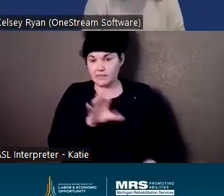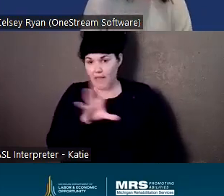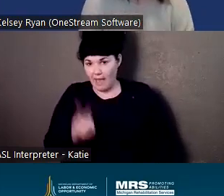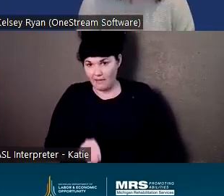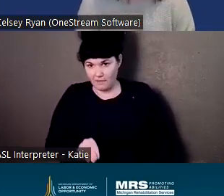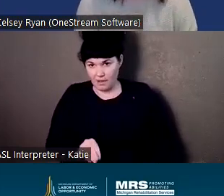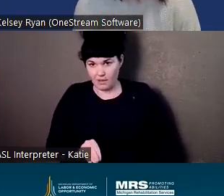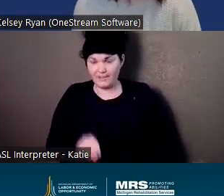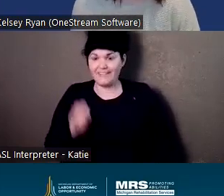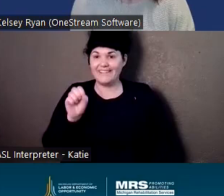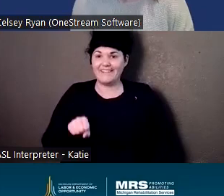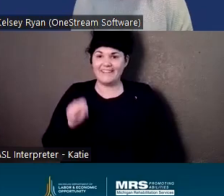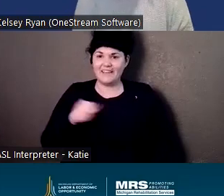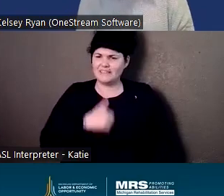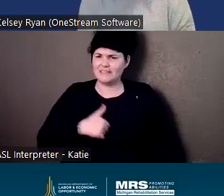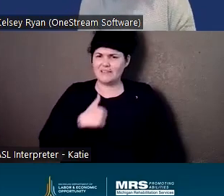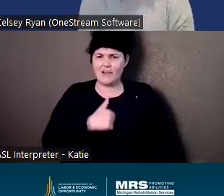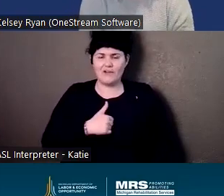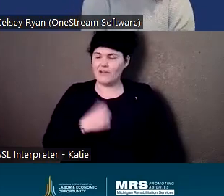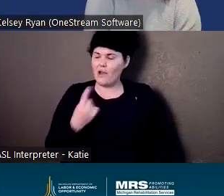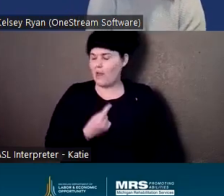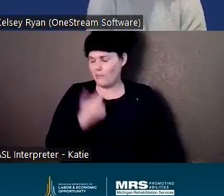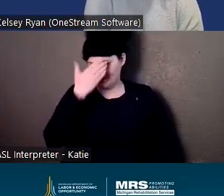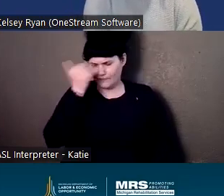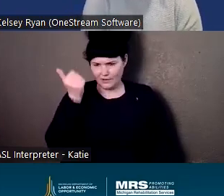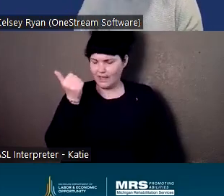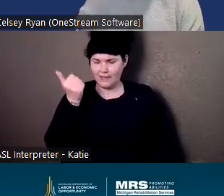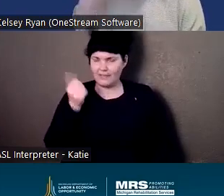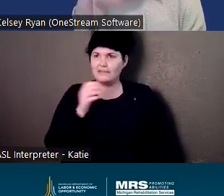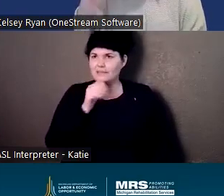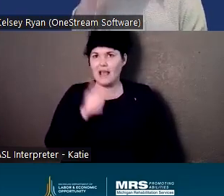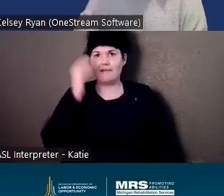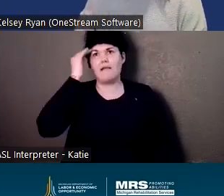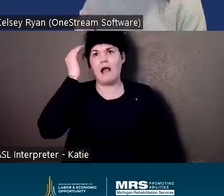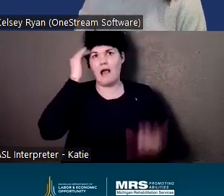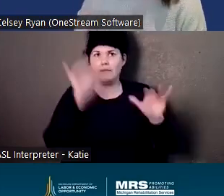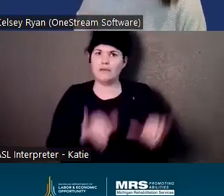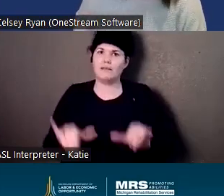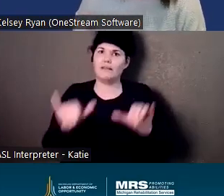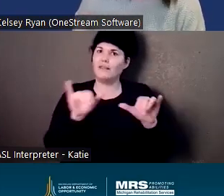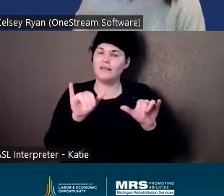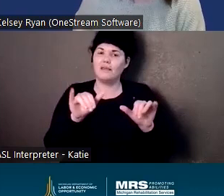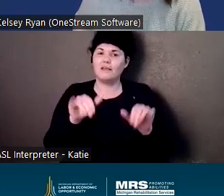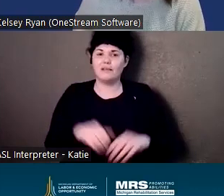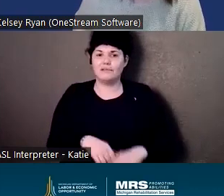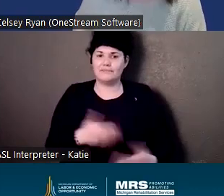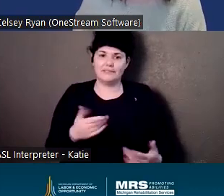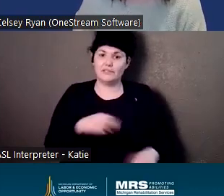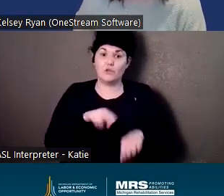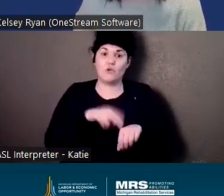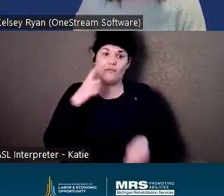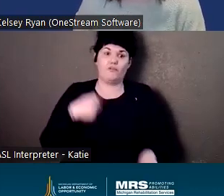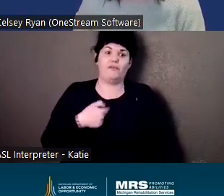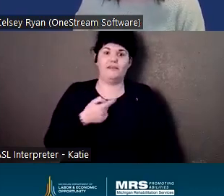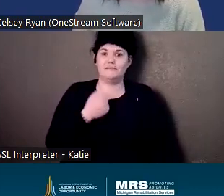sorry, I always forget that that's not a commonly known thing and just a normal spiel for me. Oh, no